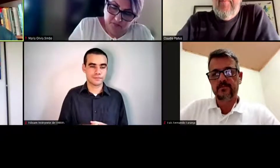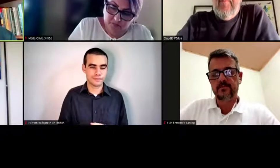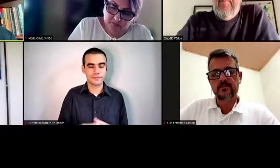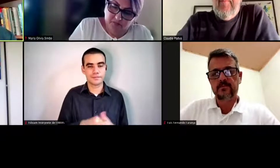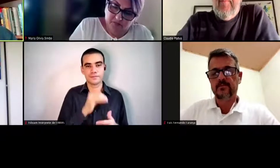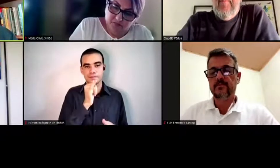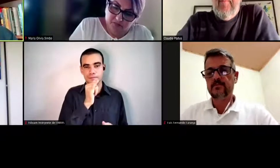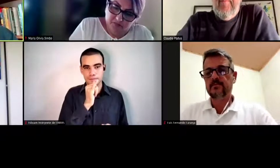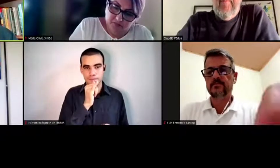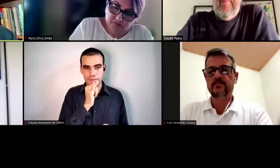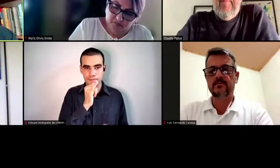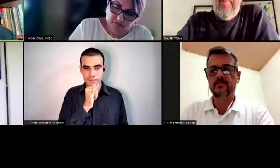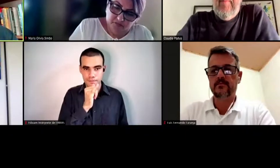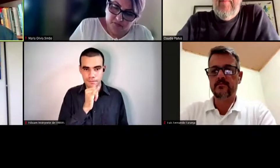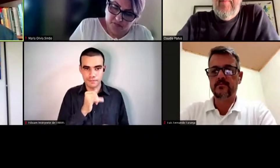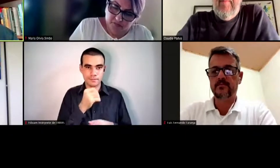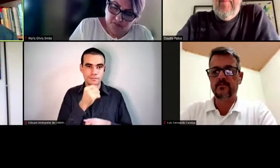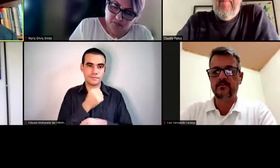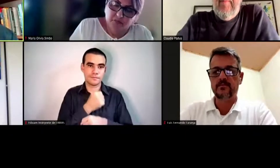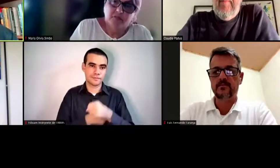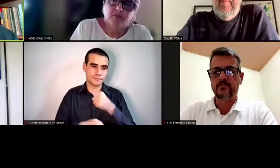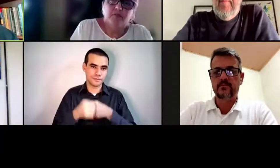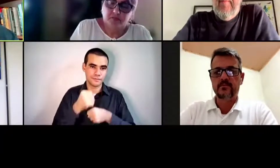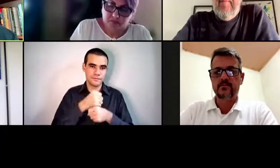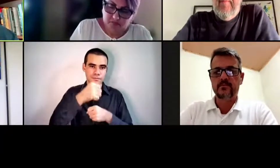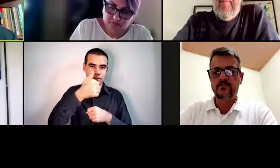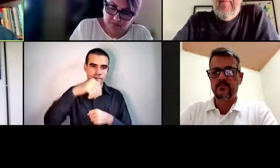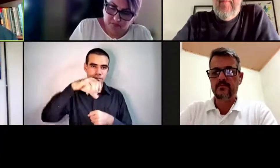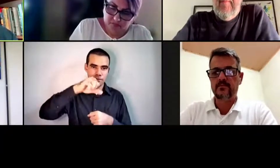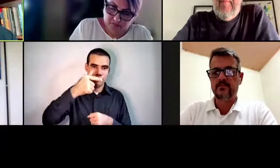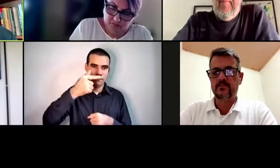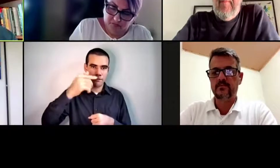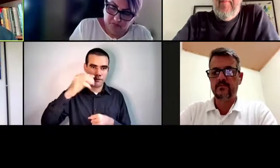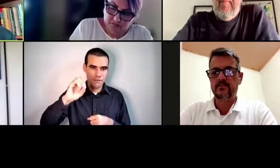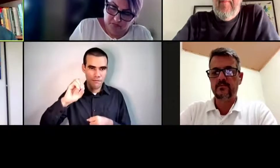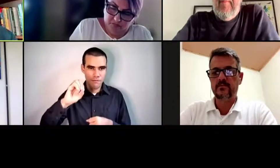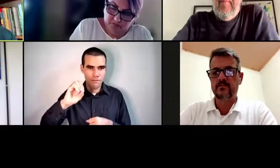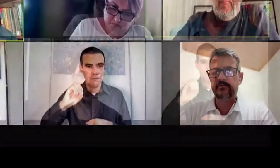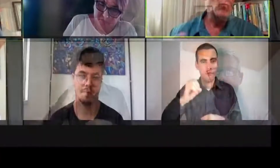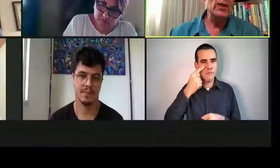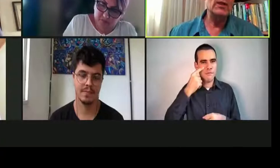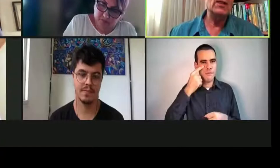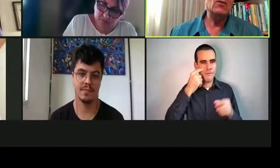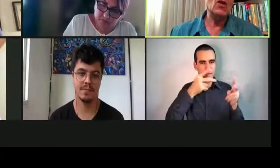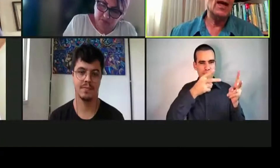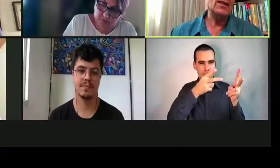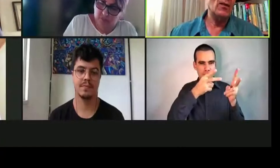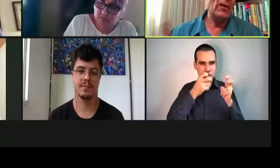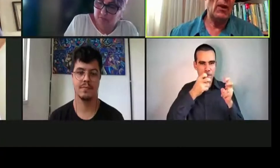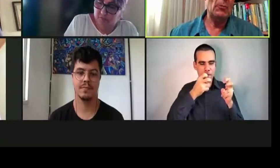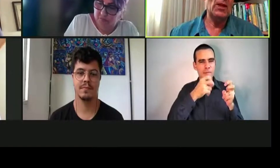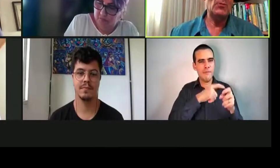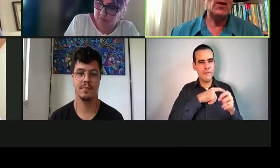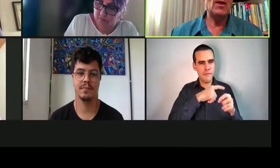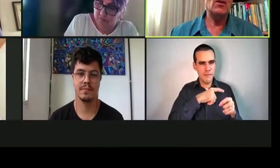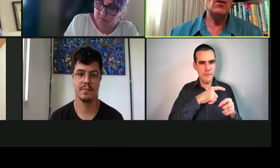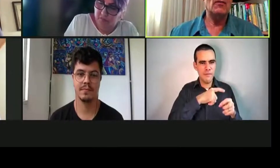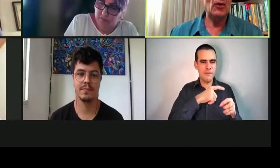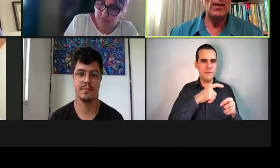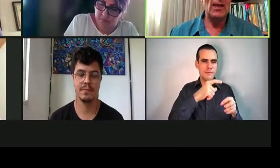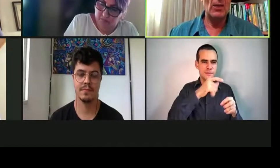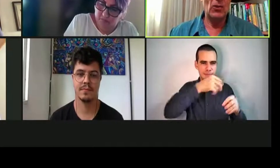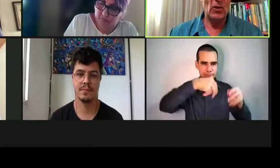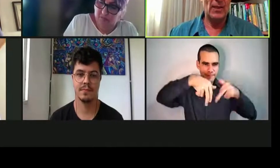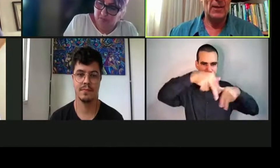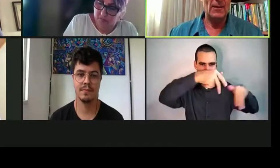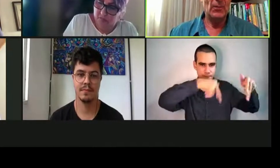I'm going to give an example. At the end of the 70s, we could observe that there was a lot